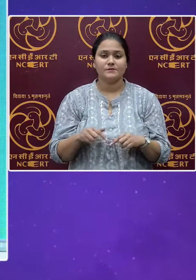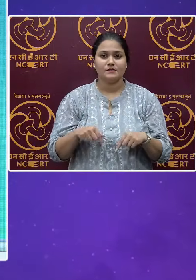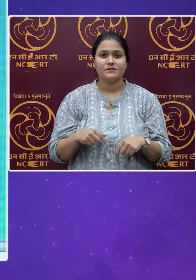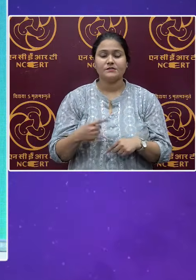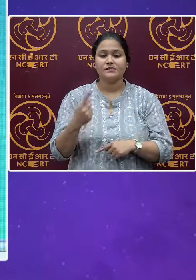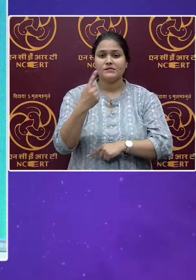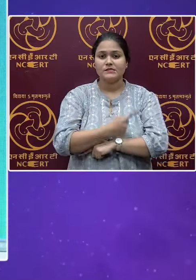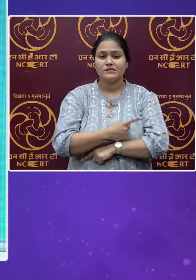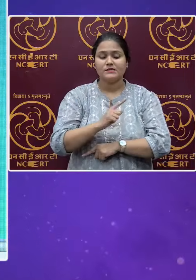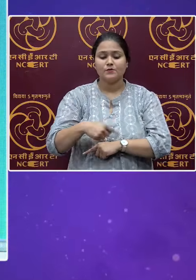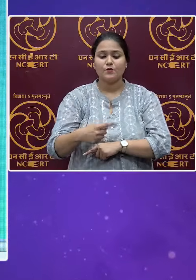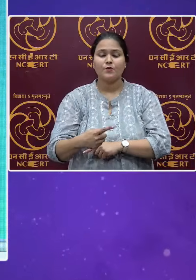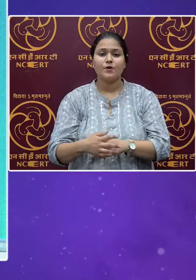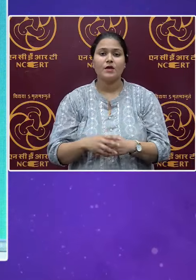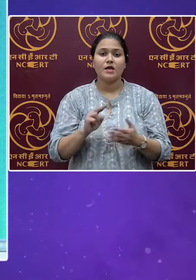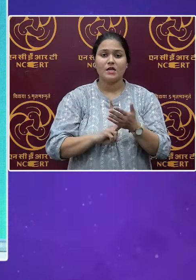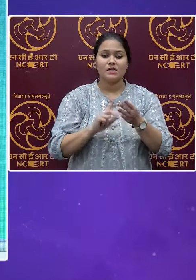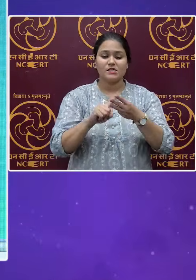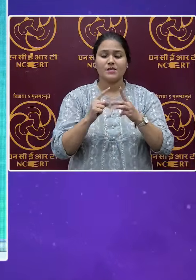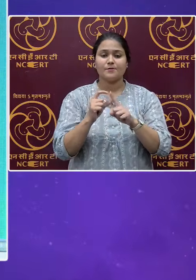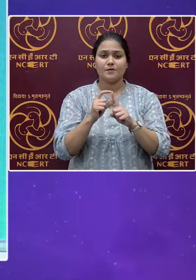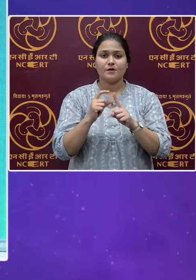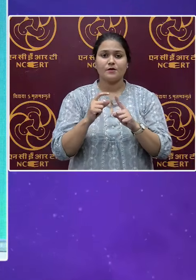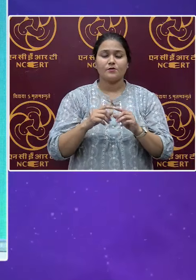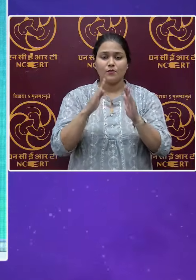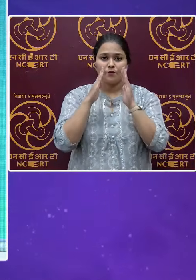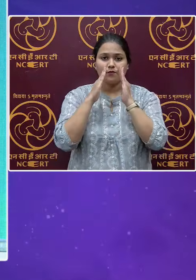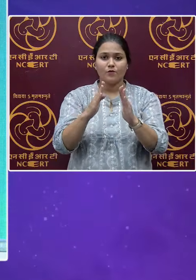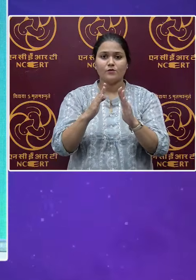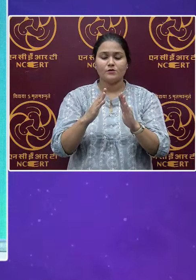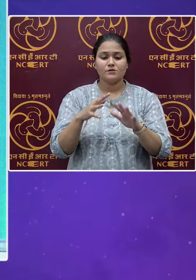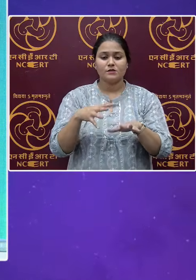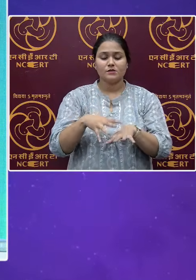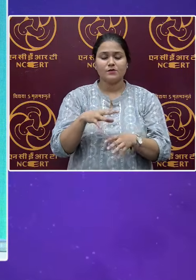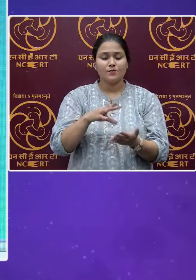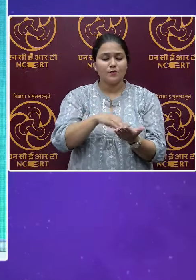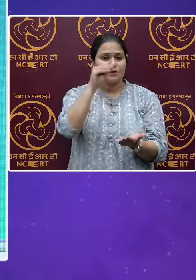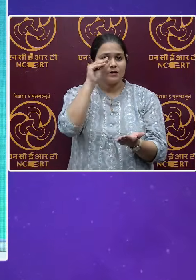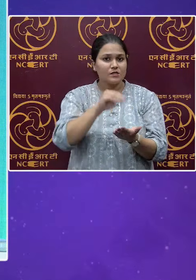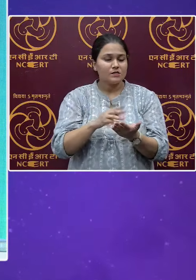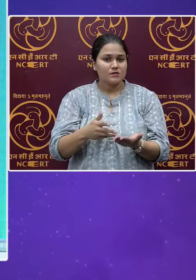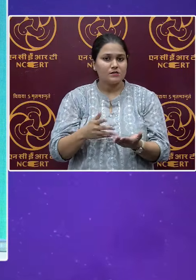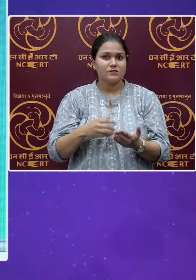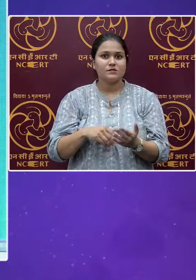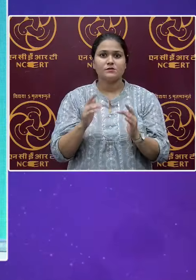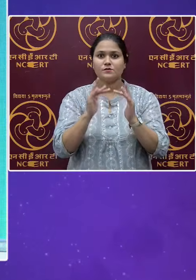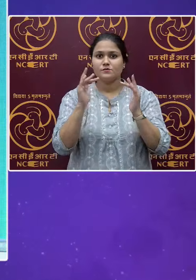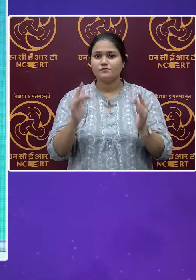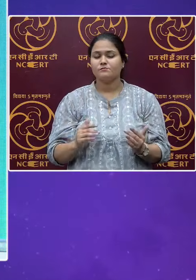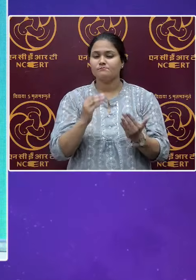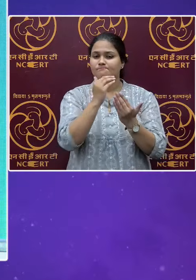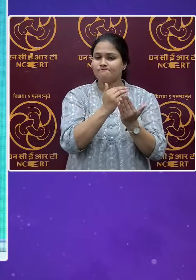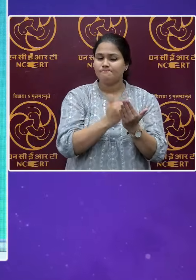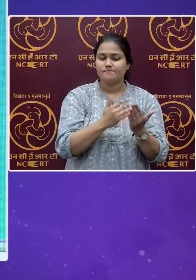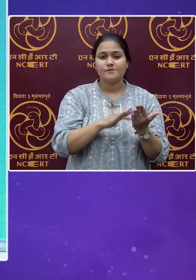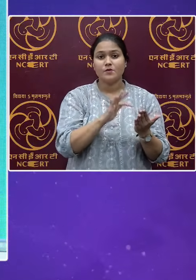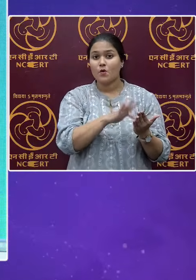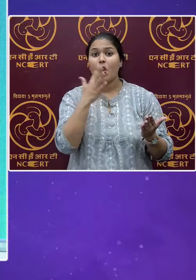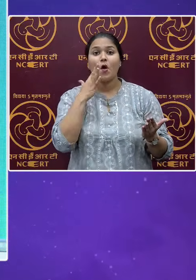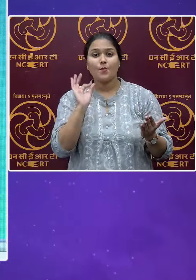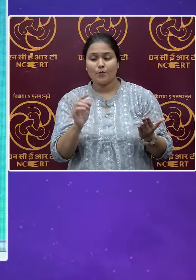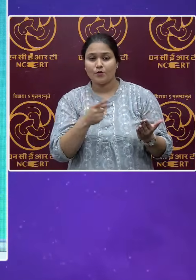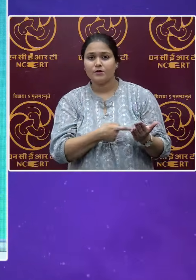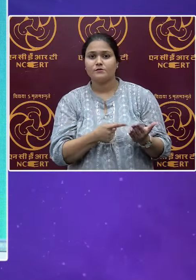we know that NEP 2020 focuses on blended learning, and that is why these online courses play a very important role when it